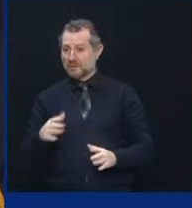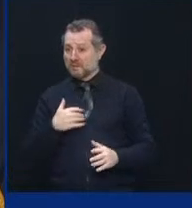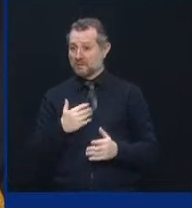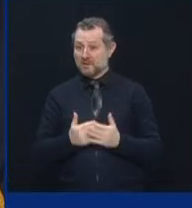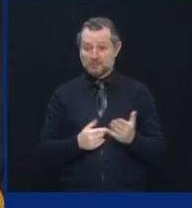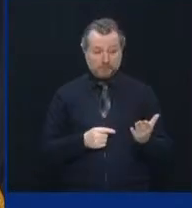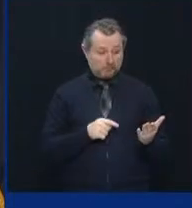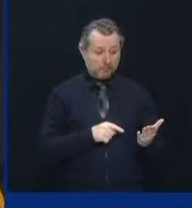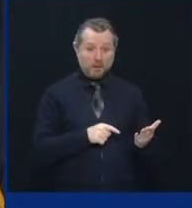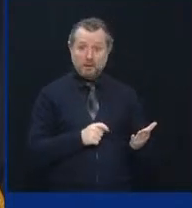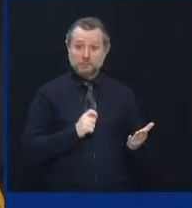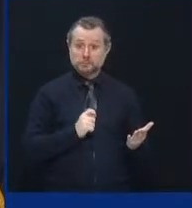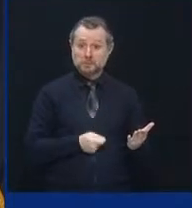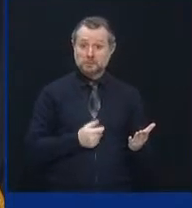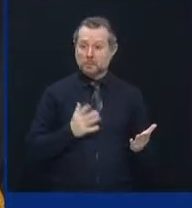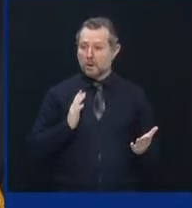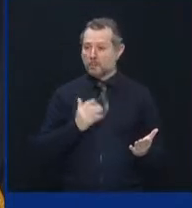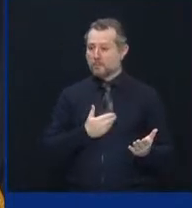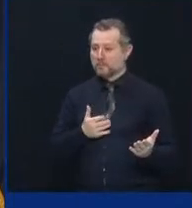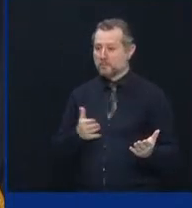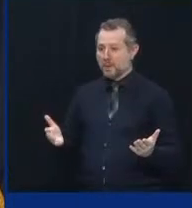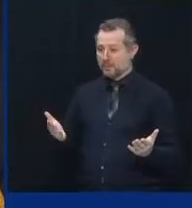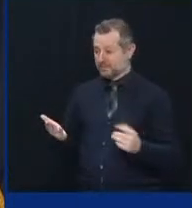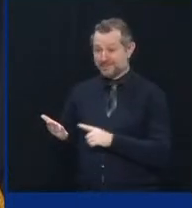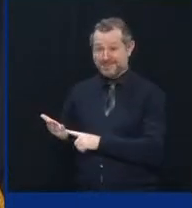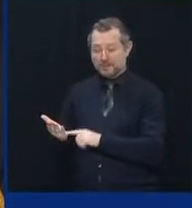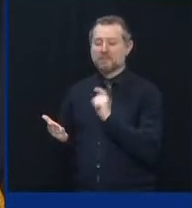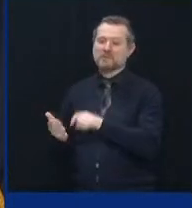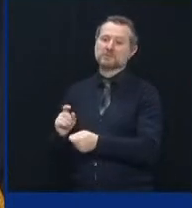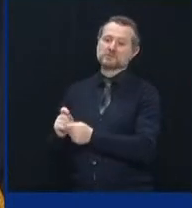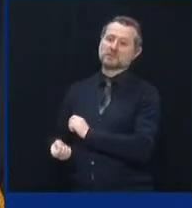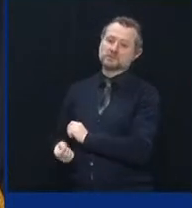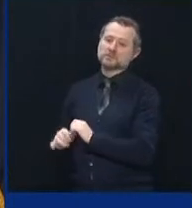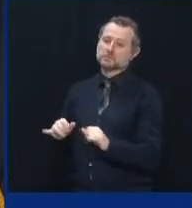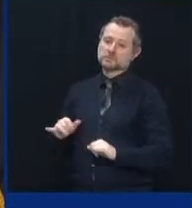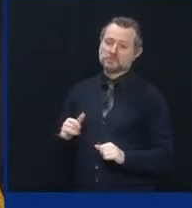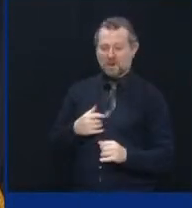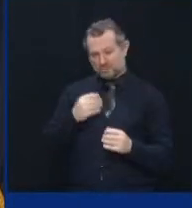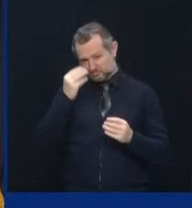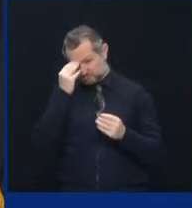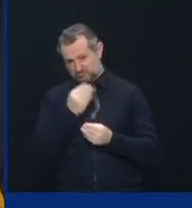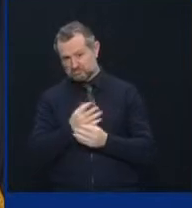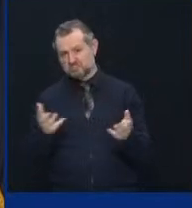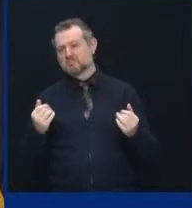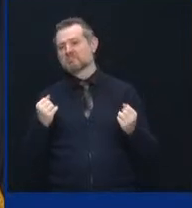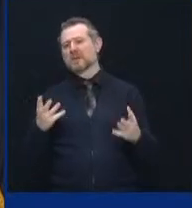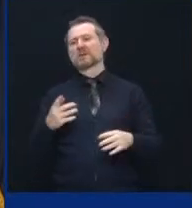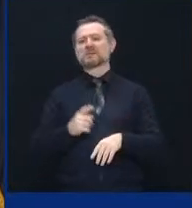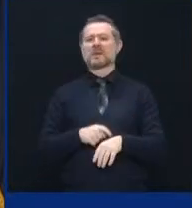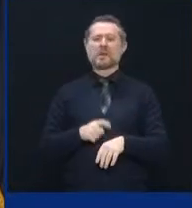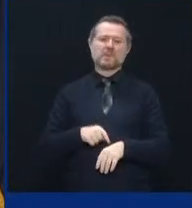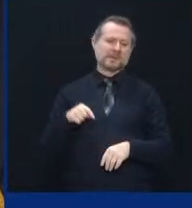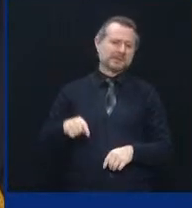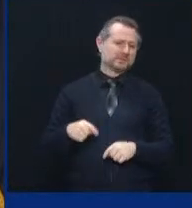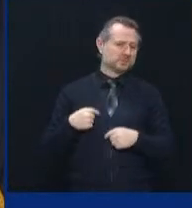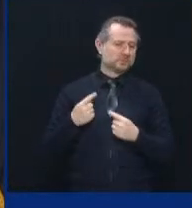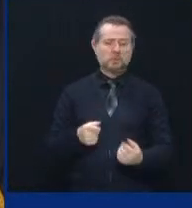change. I've said a number of times, this is a war. You look at the great generals.